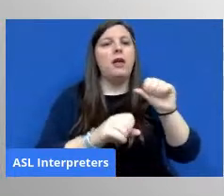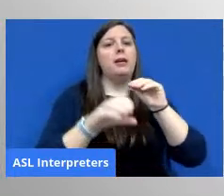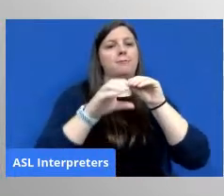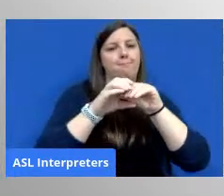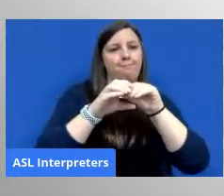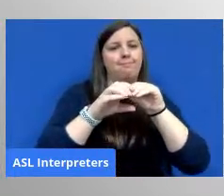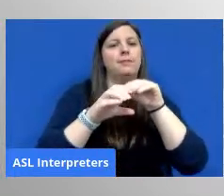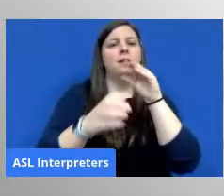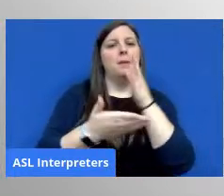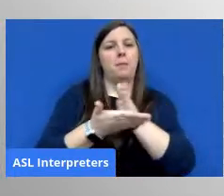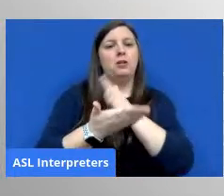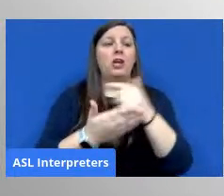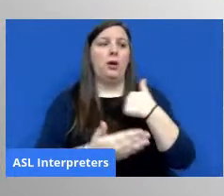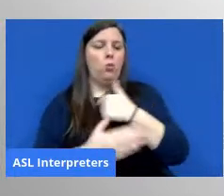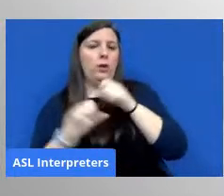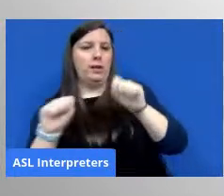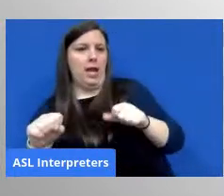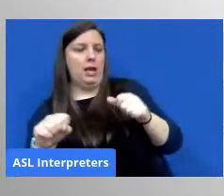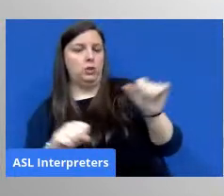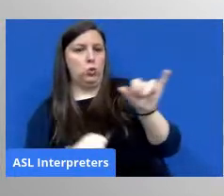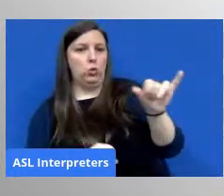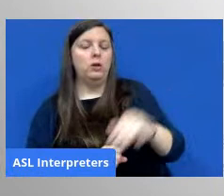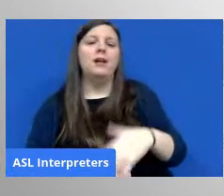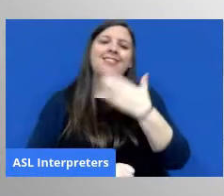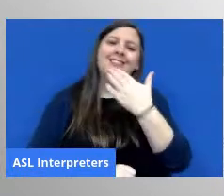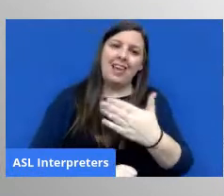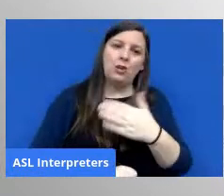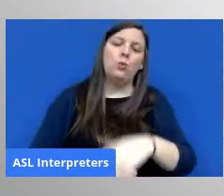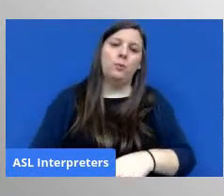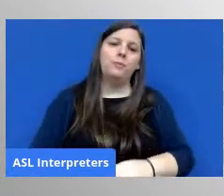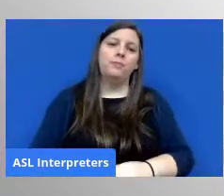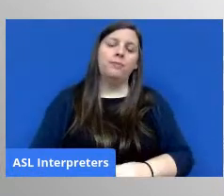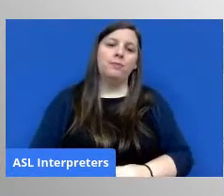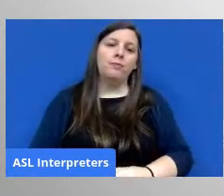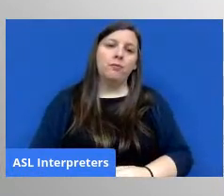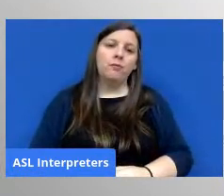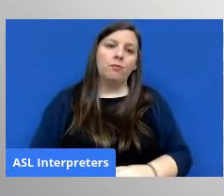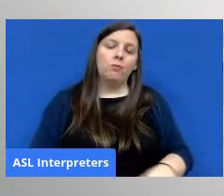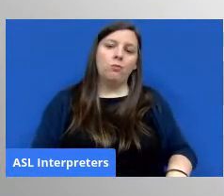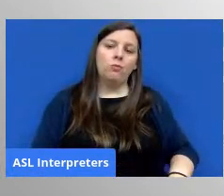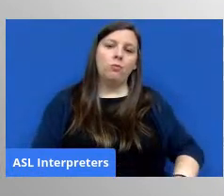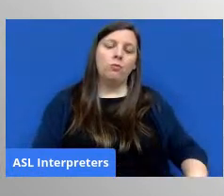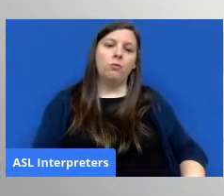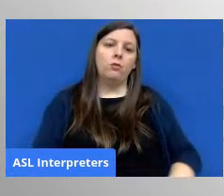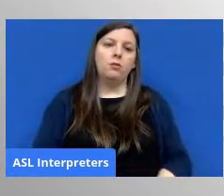too. Thank you, Chief Sizemore and Mr. Fisher.